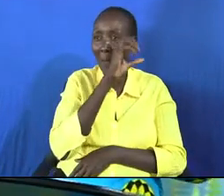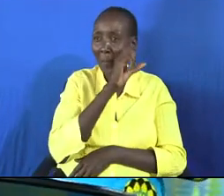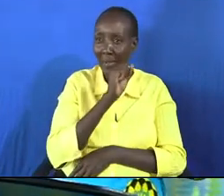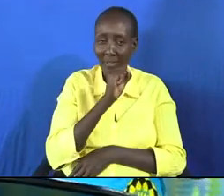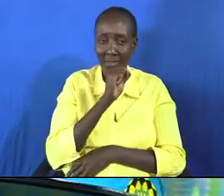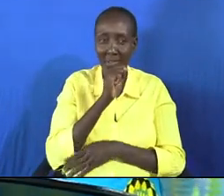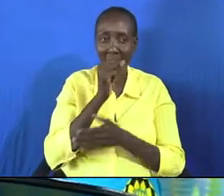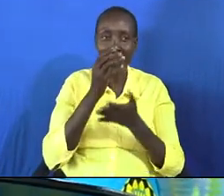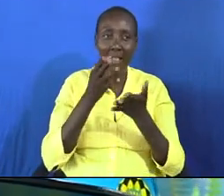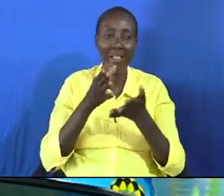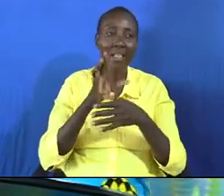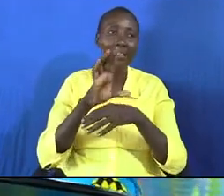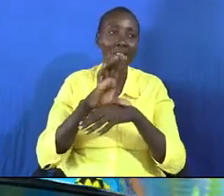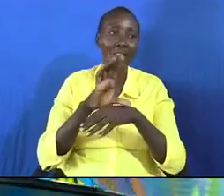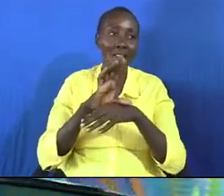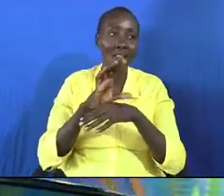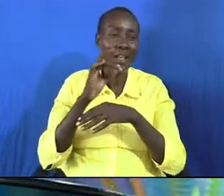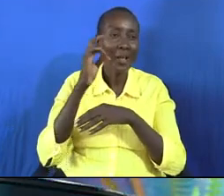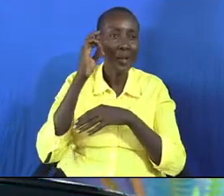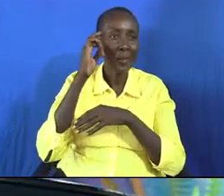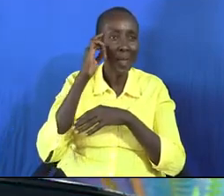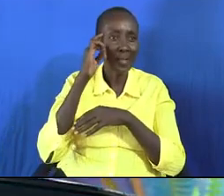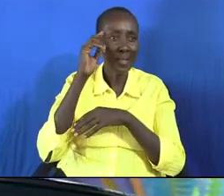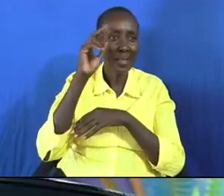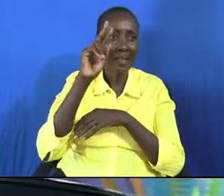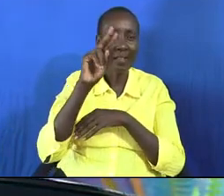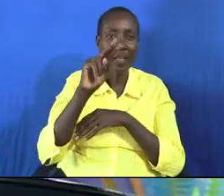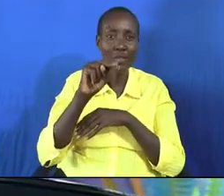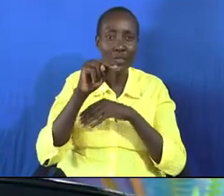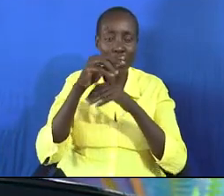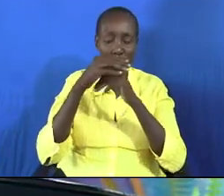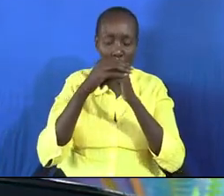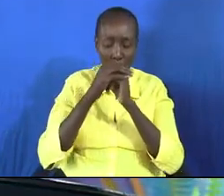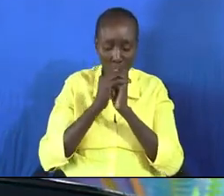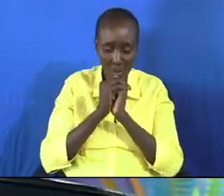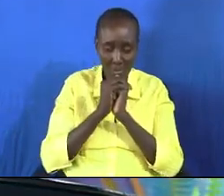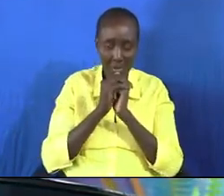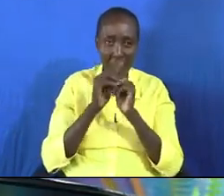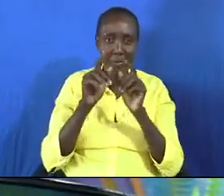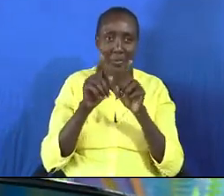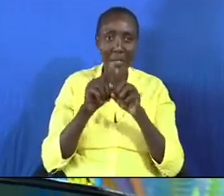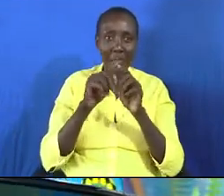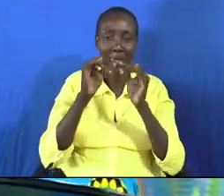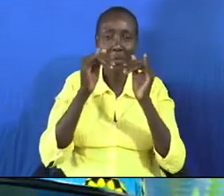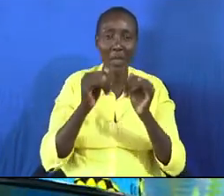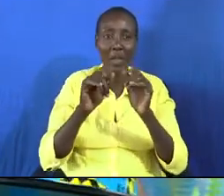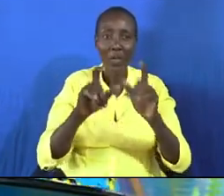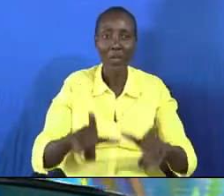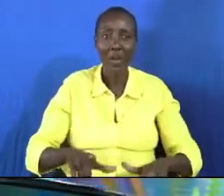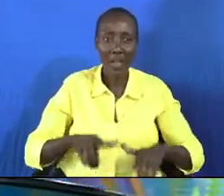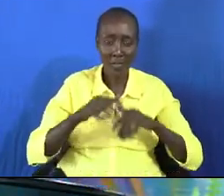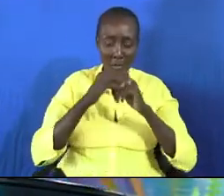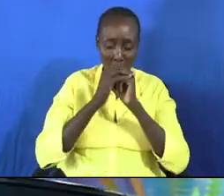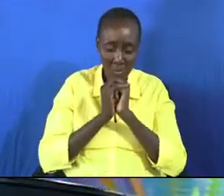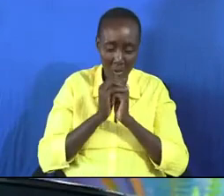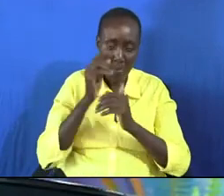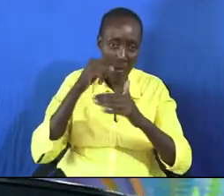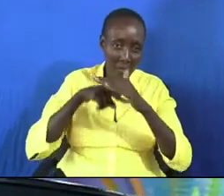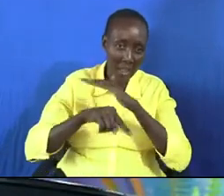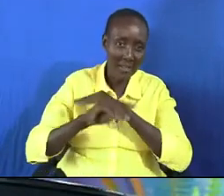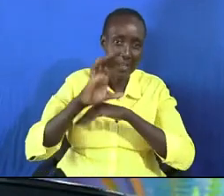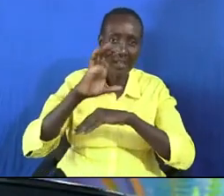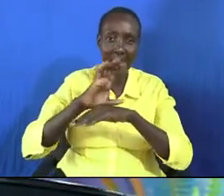worship. I think there is no worship like New Life's worship. I've been to many